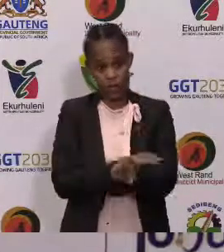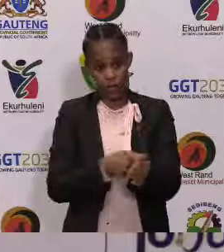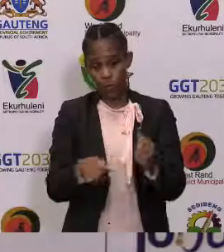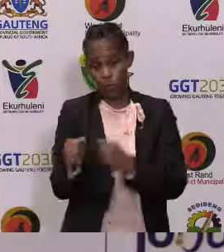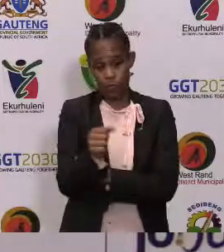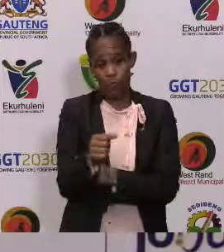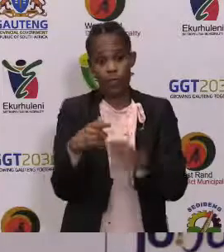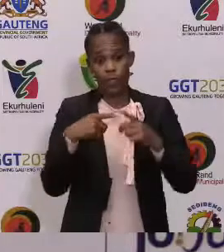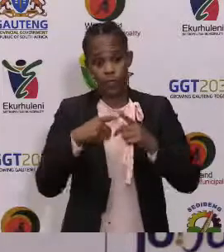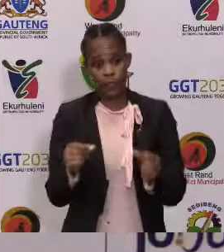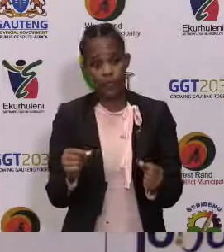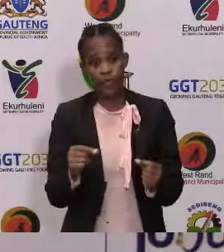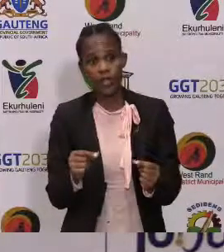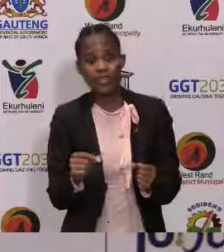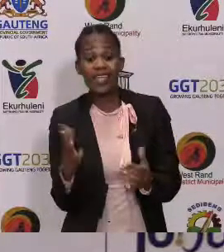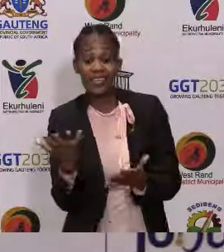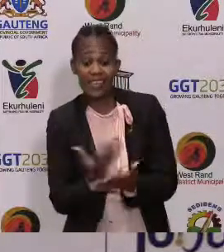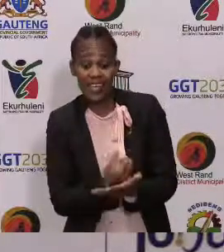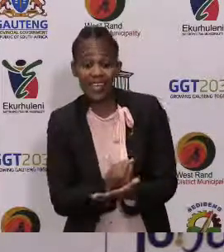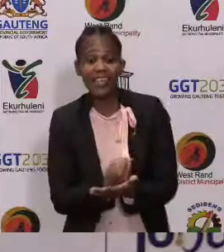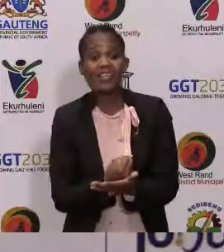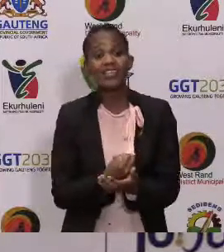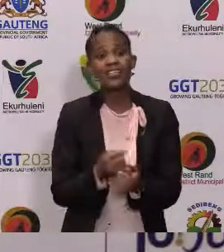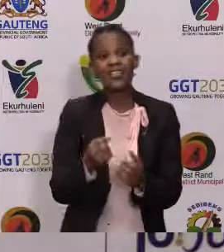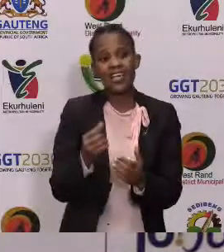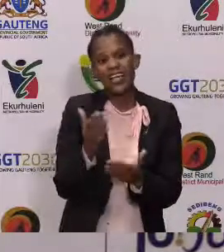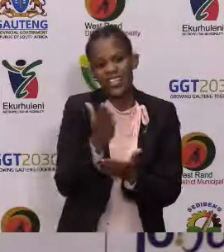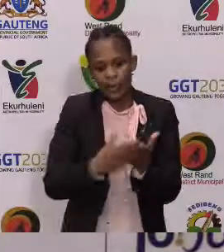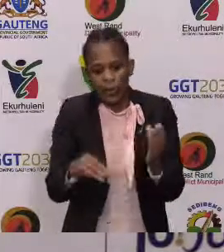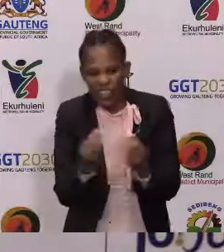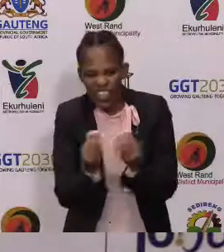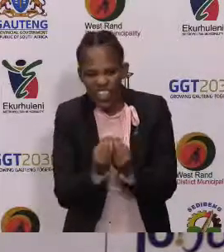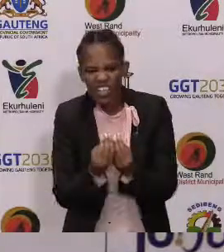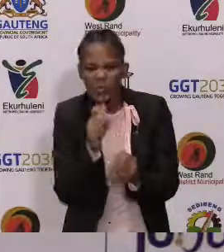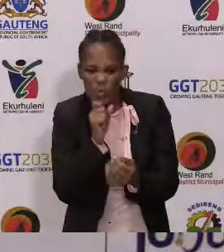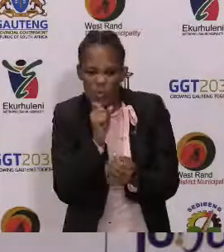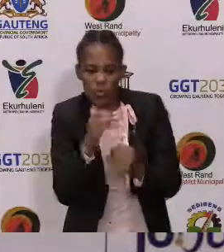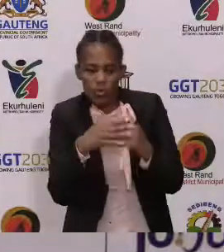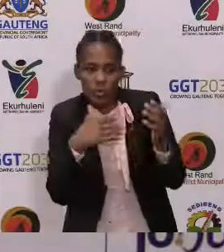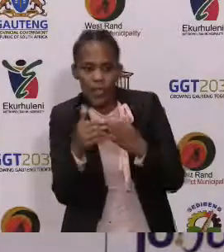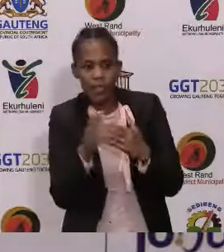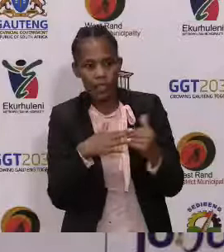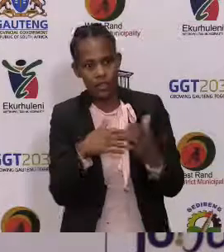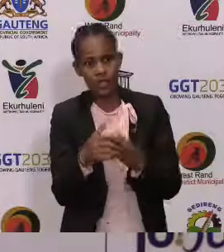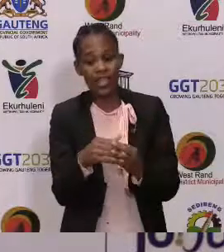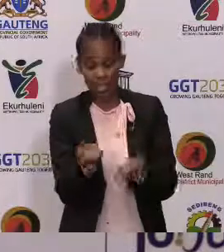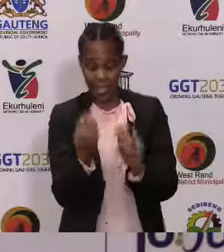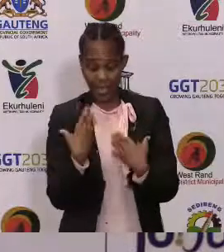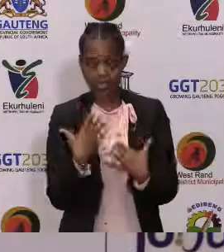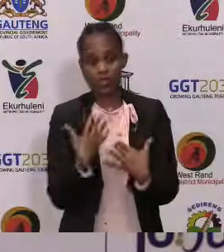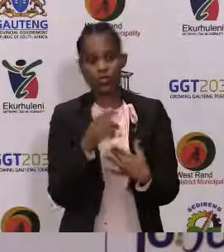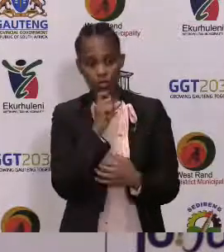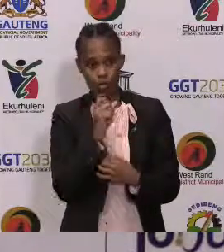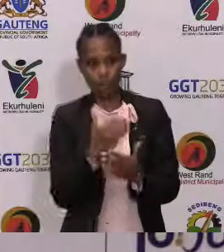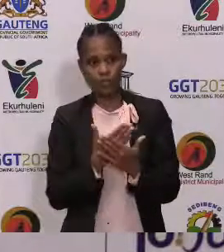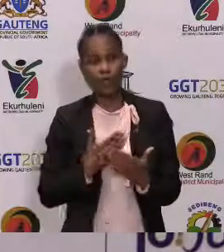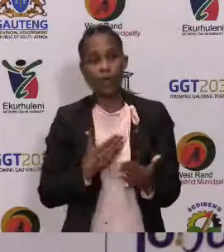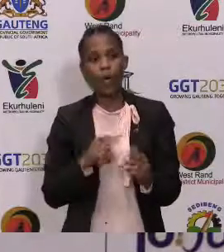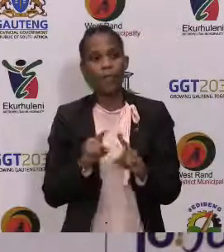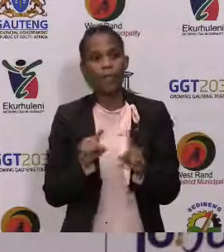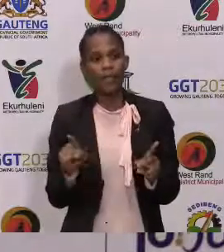had taken some of the cylinders that were dedicated to facilities, but